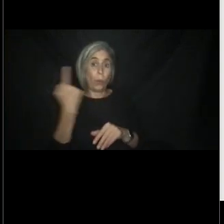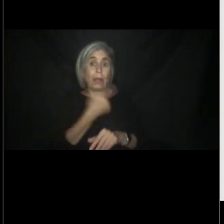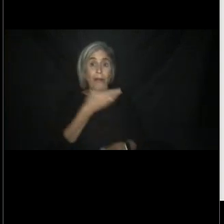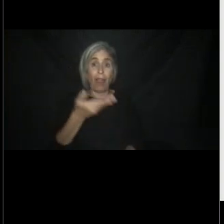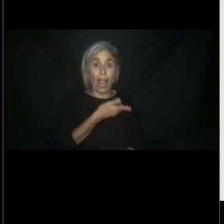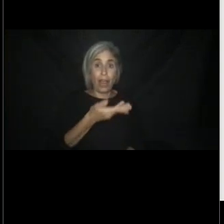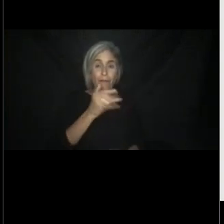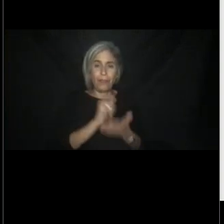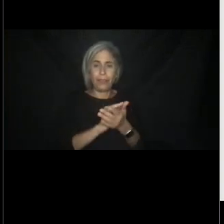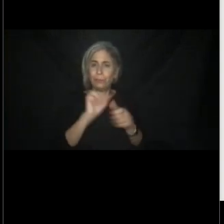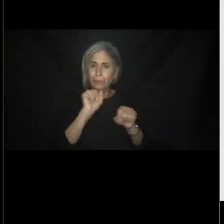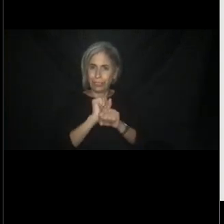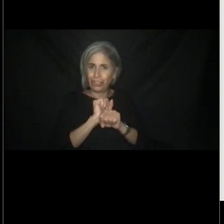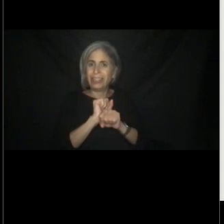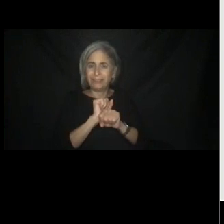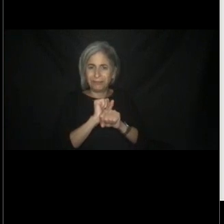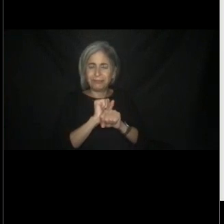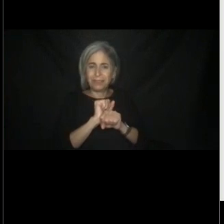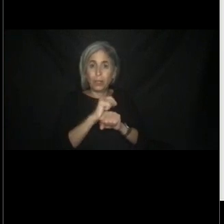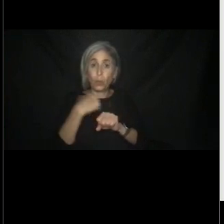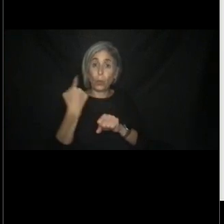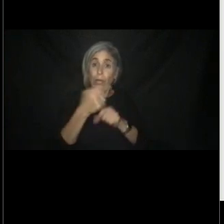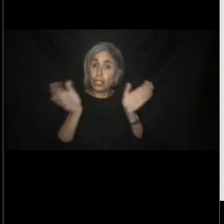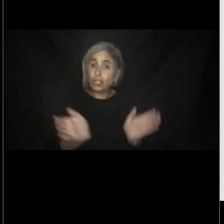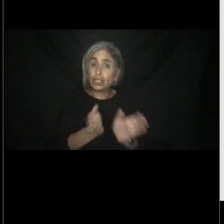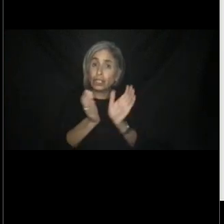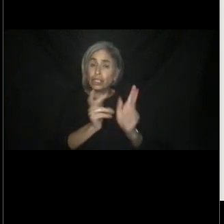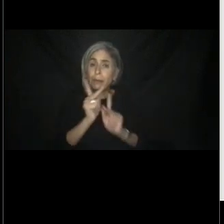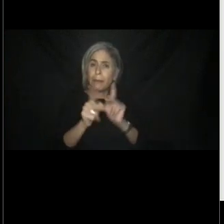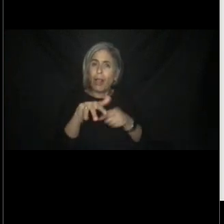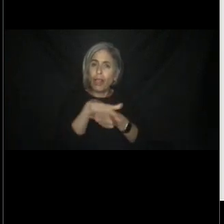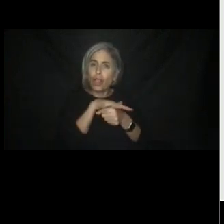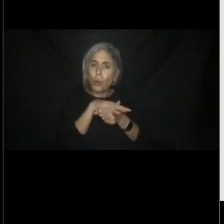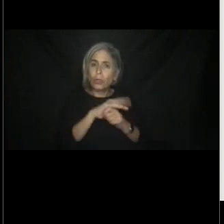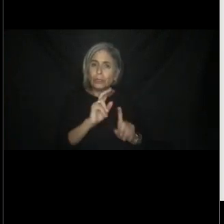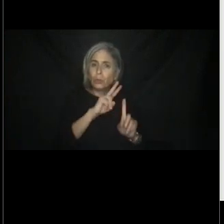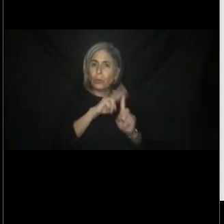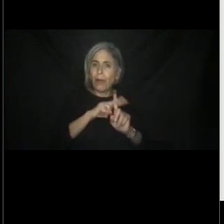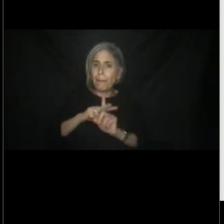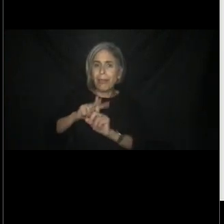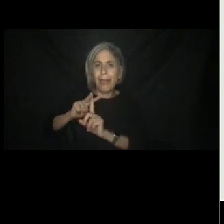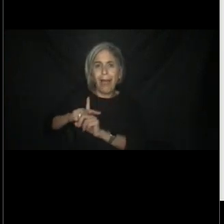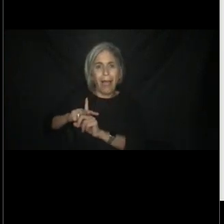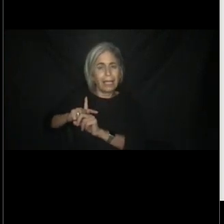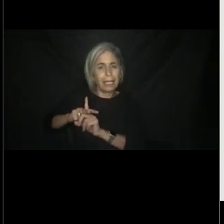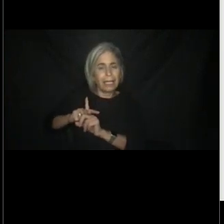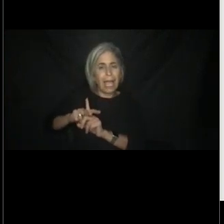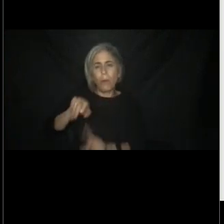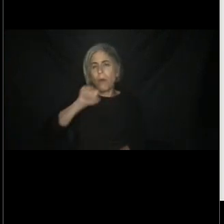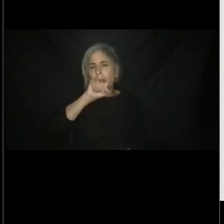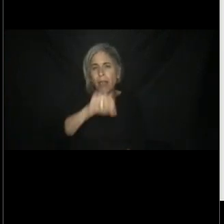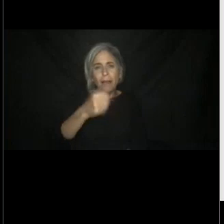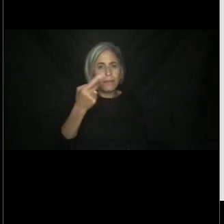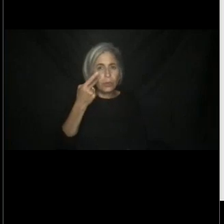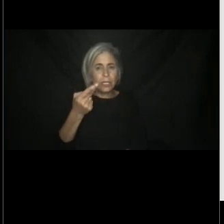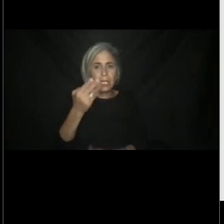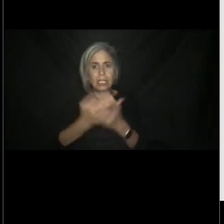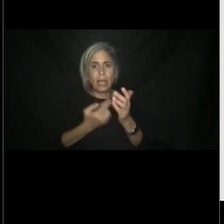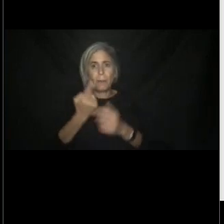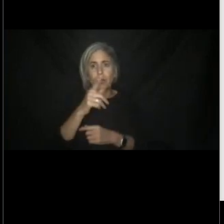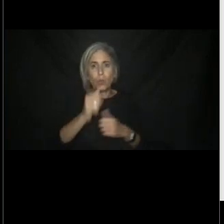that position, and we encourage people local to apply. I would love to see somebody